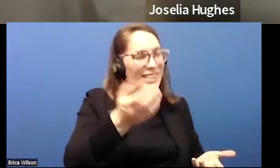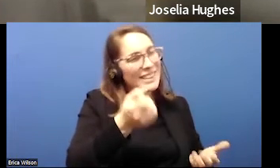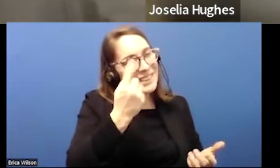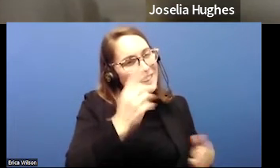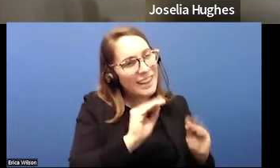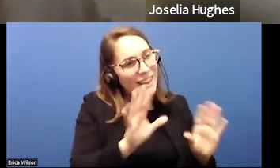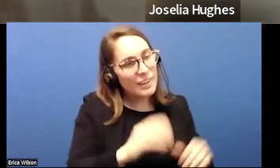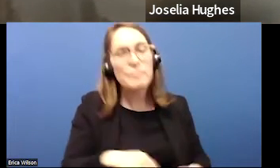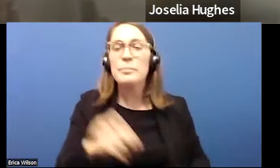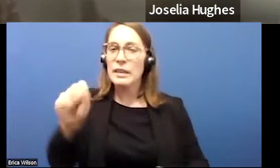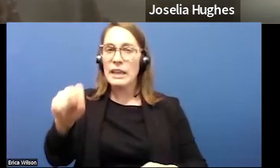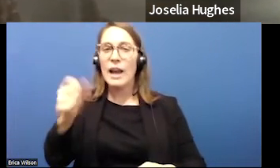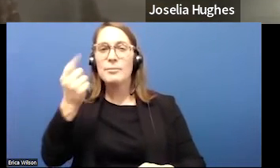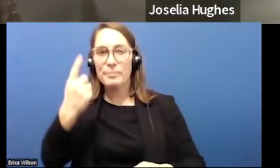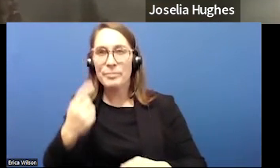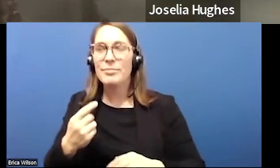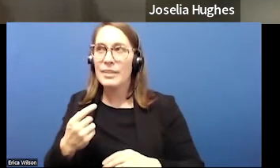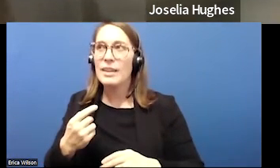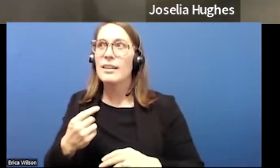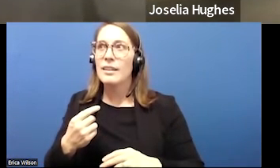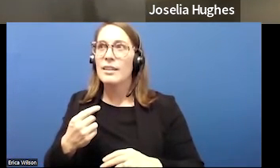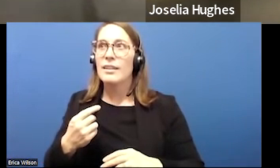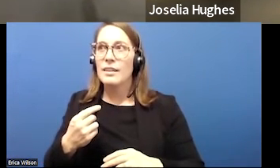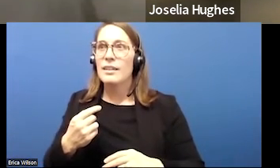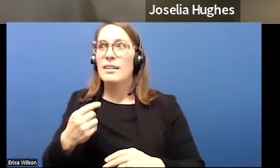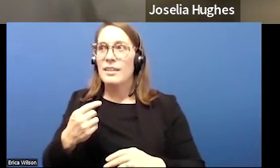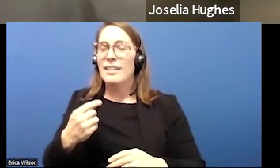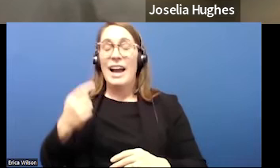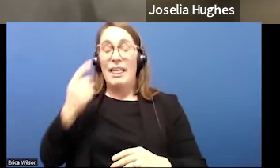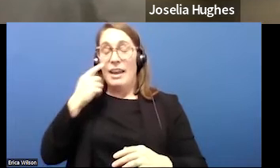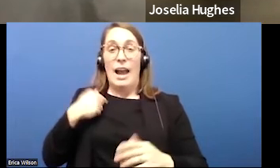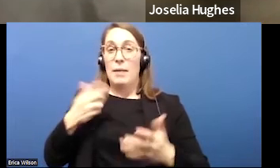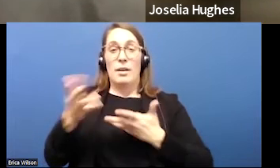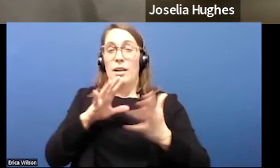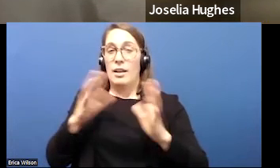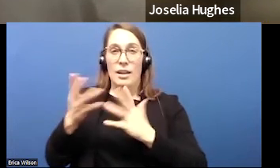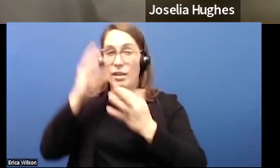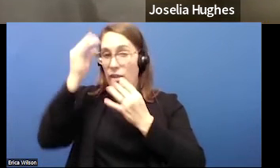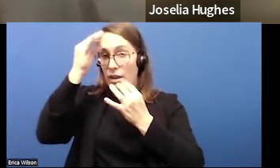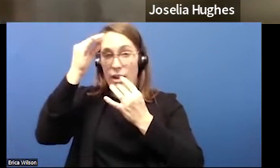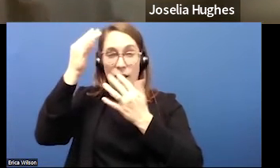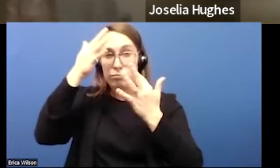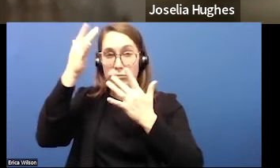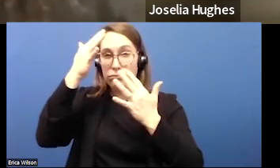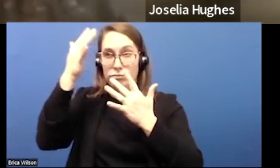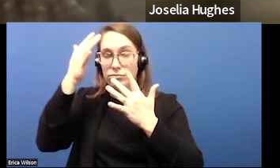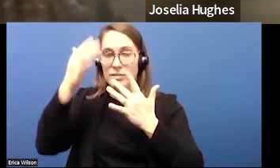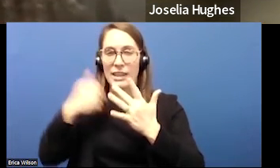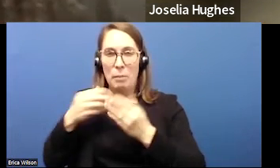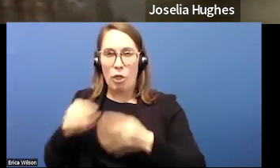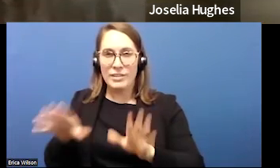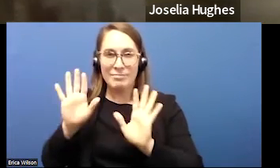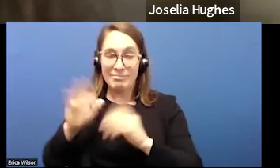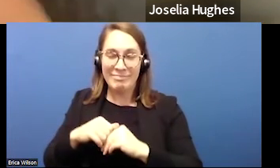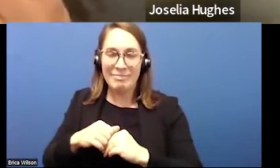Is what Right. I'm, does that make sense? It does make sense. I think I'm just getting lost in our conversation. Like I'm like thinking a lot of different thoughts